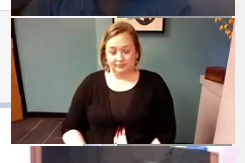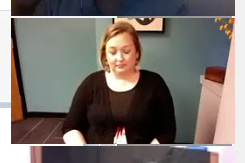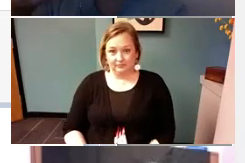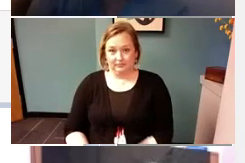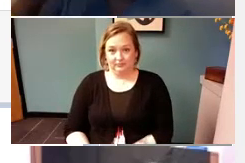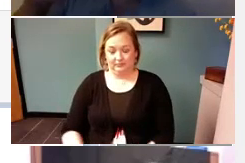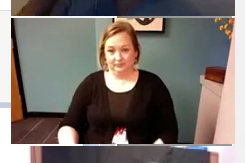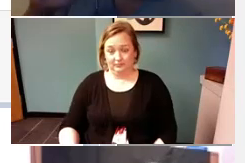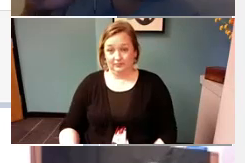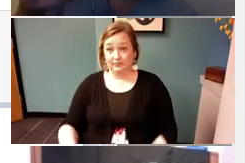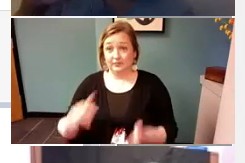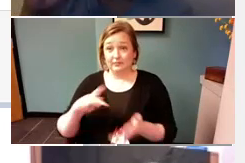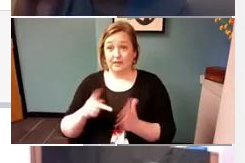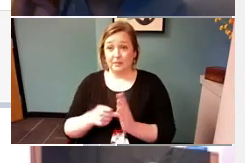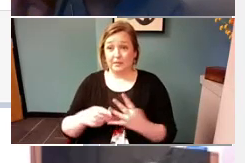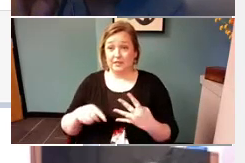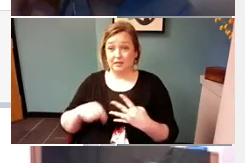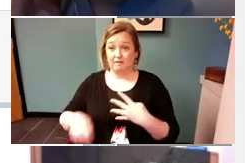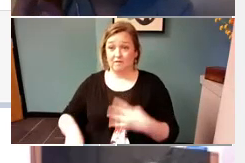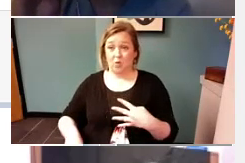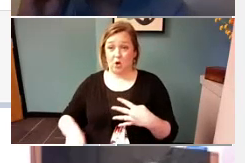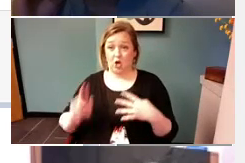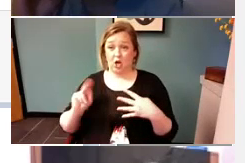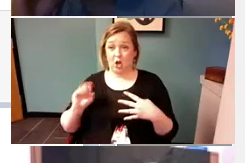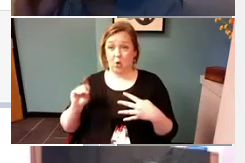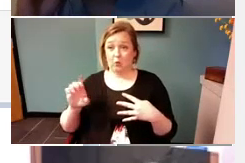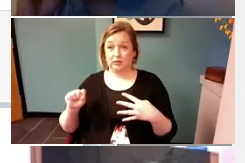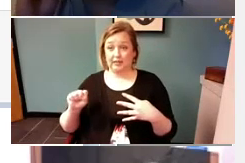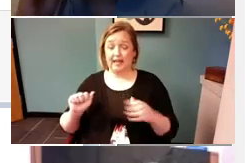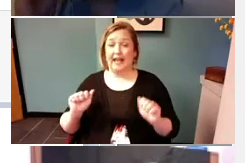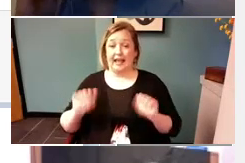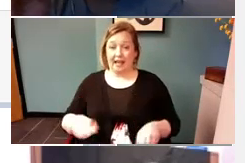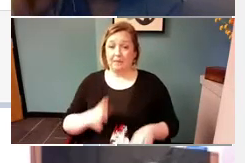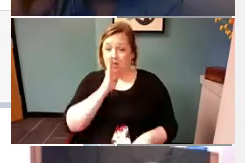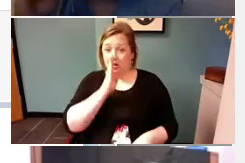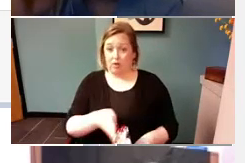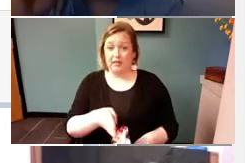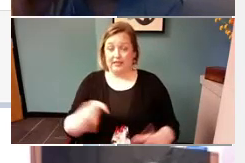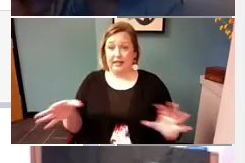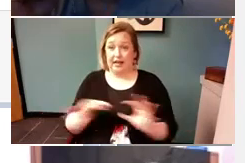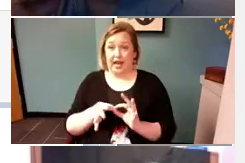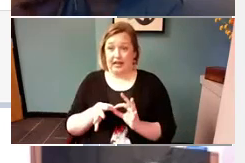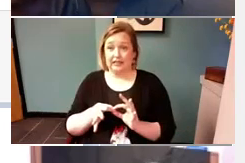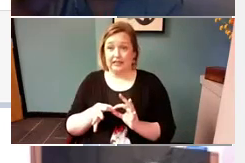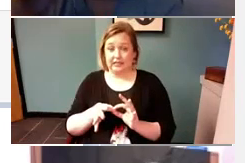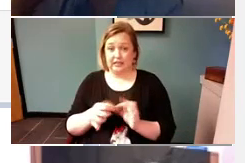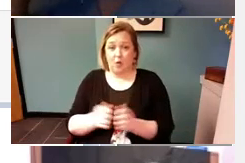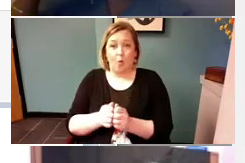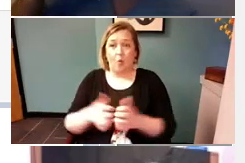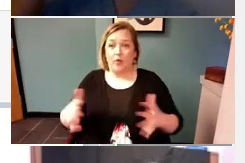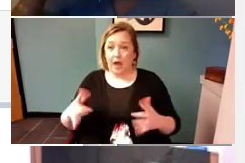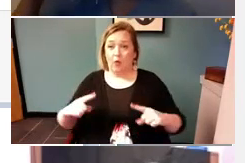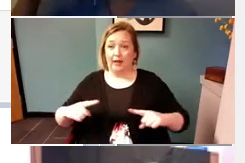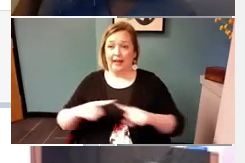and it means that 4 nodes can be connected directly in a graph without any intersections.